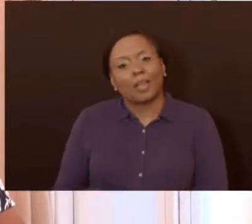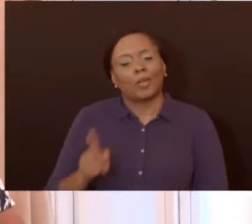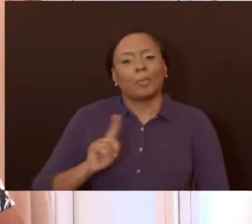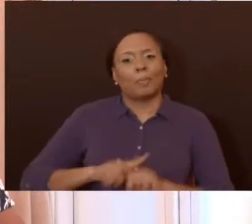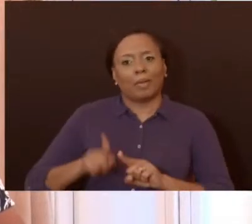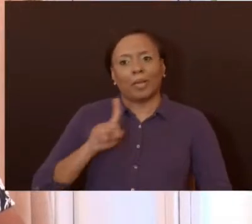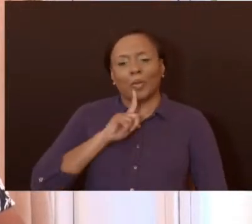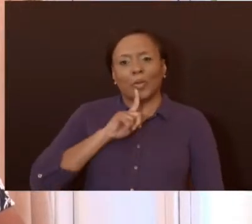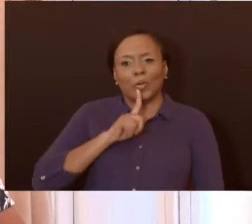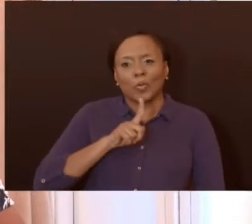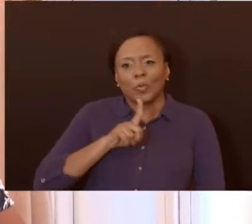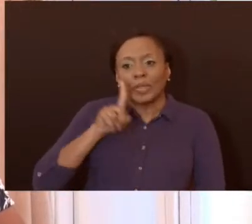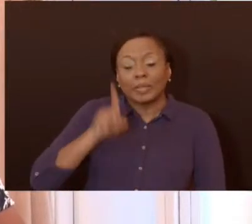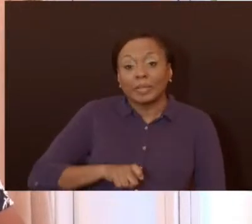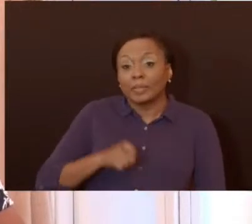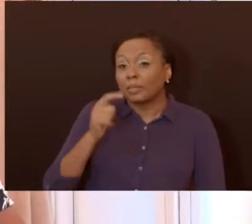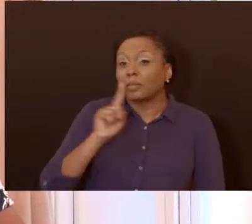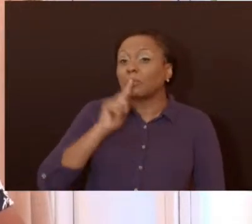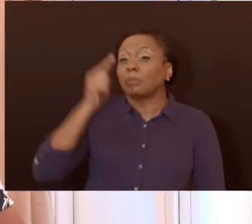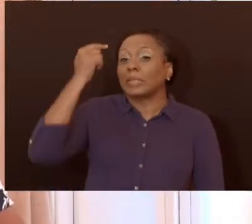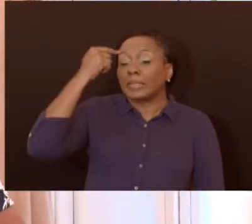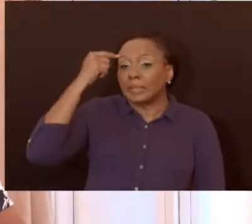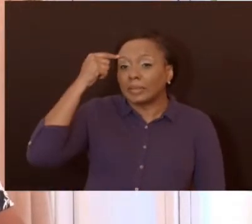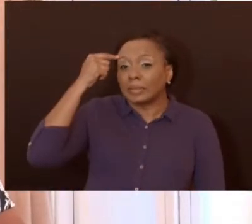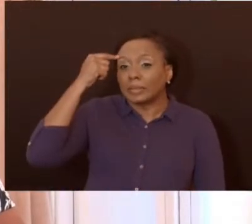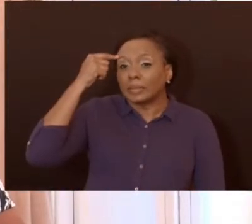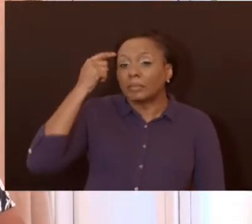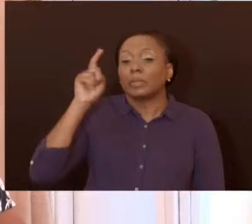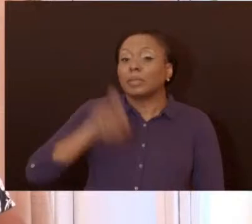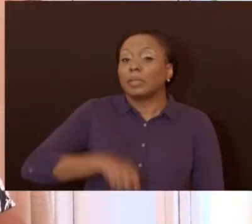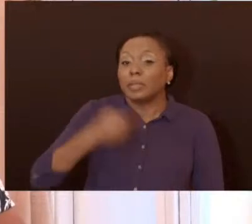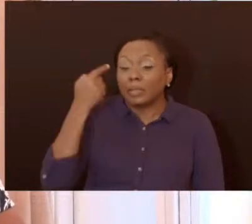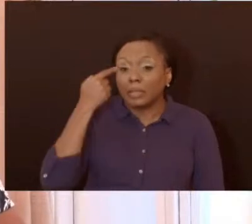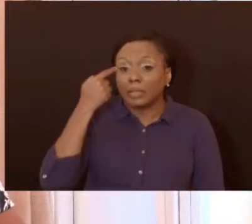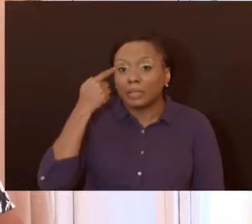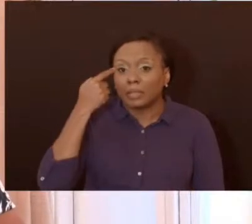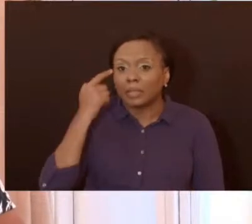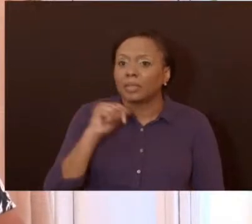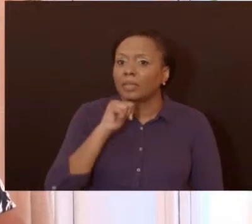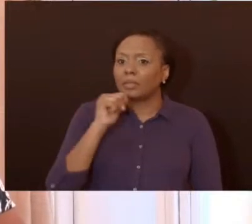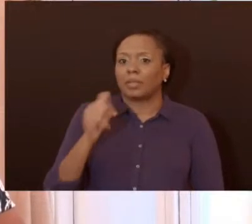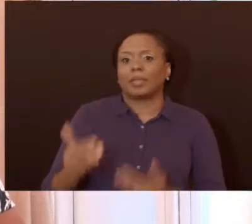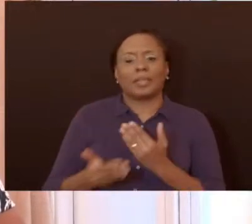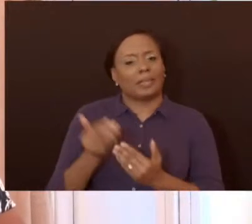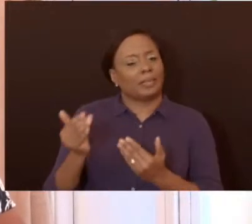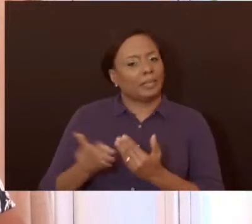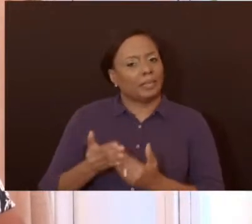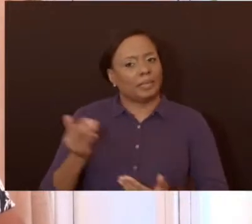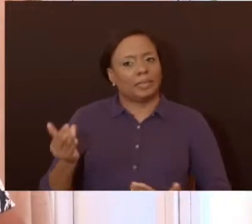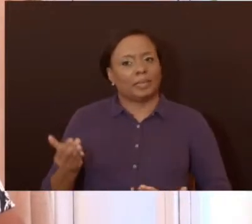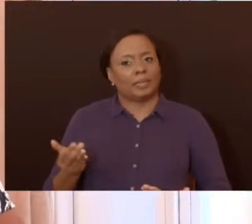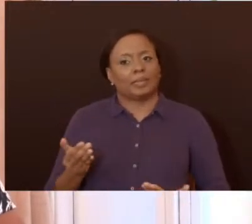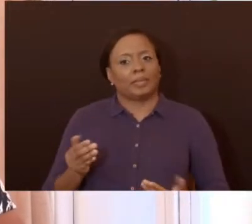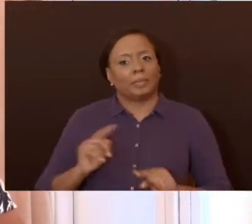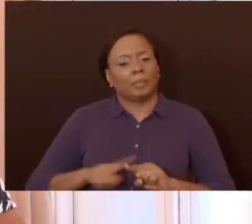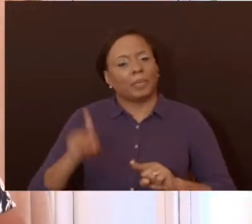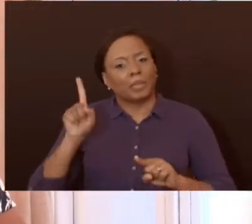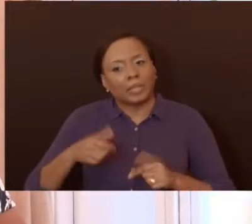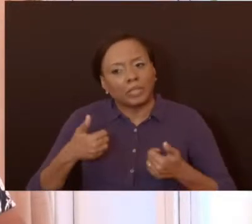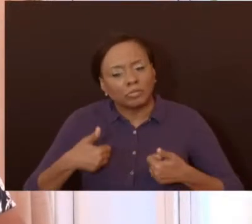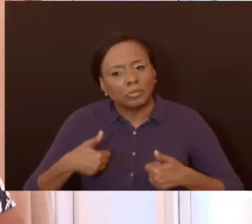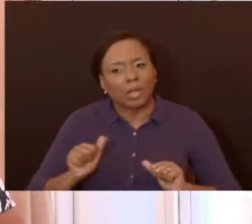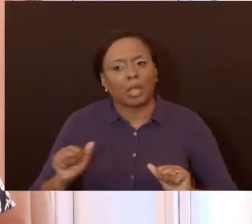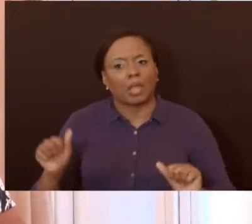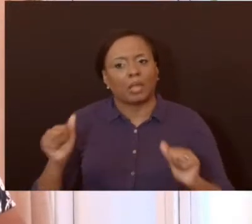but sometimes, not sometimes, but all the time. It is not easy, but we need to make the effort,